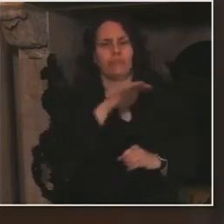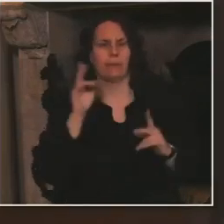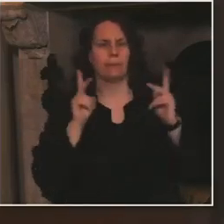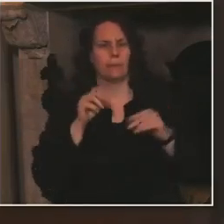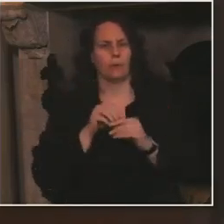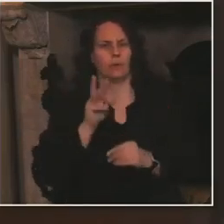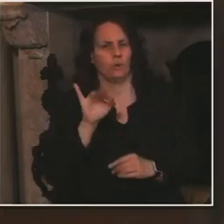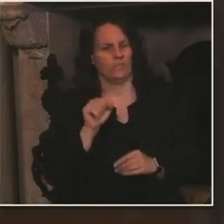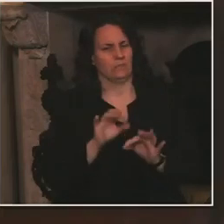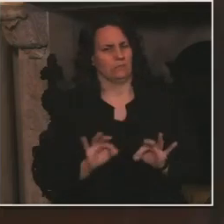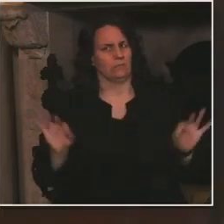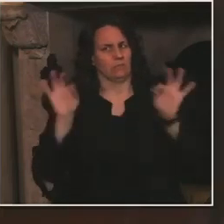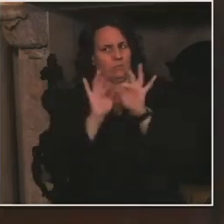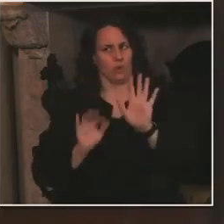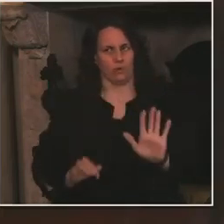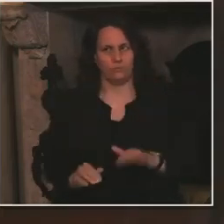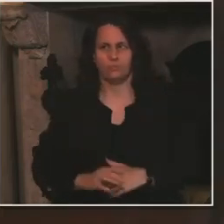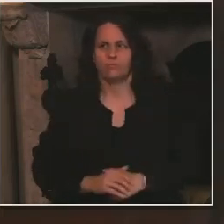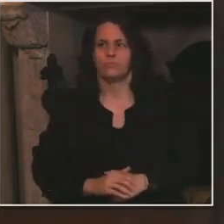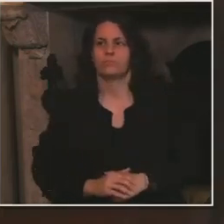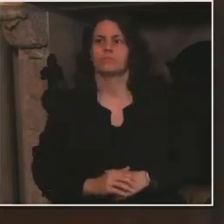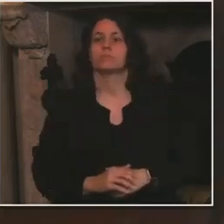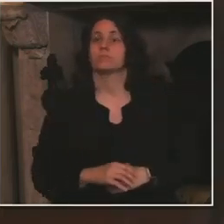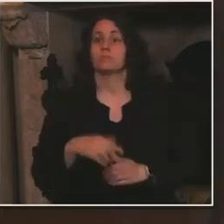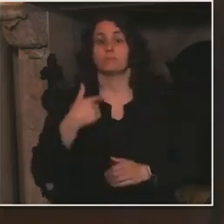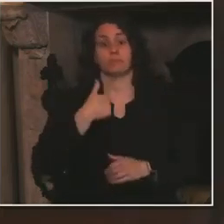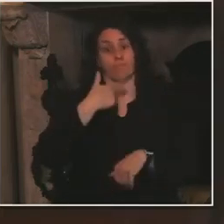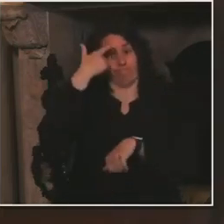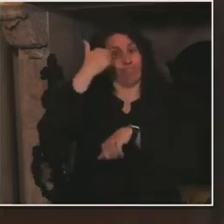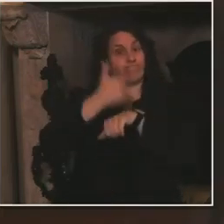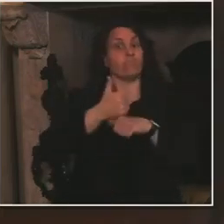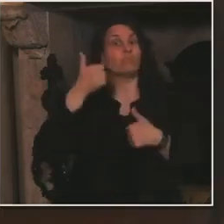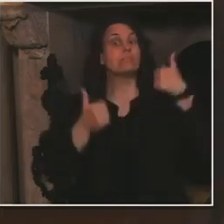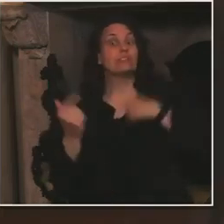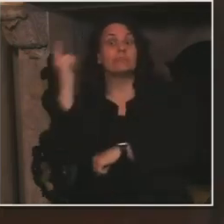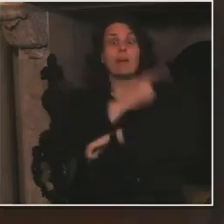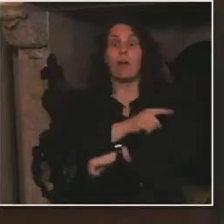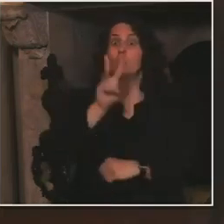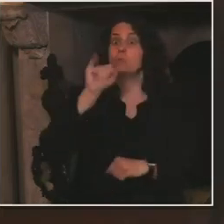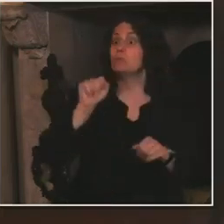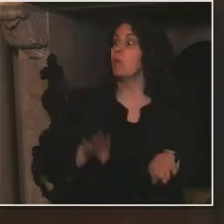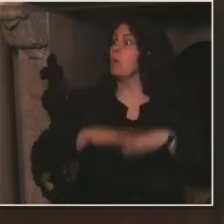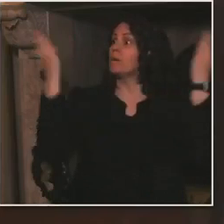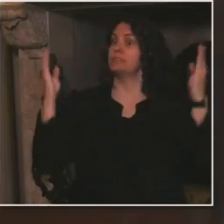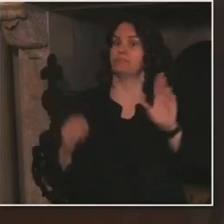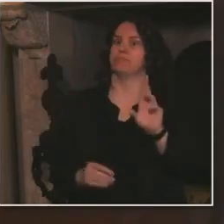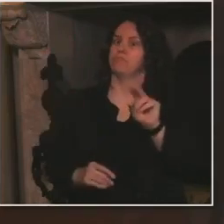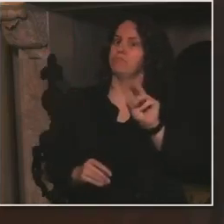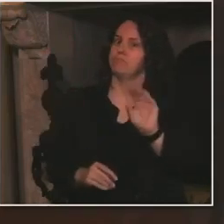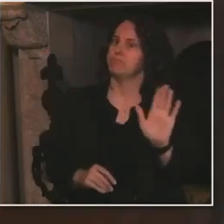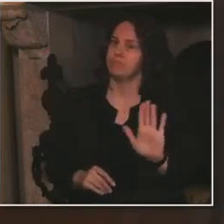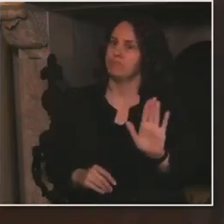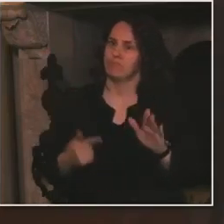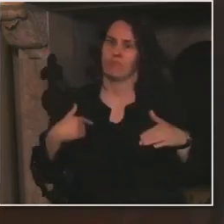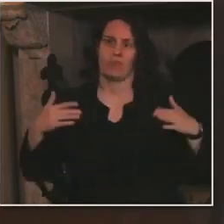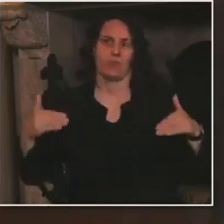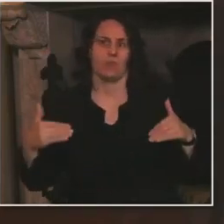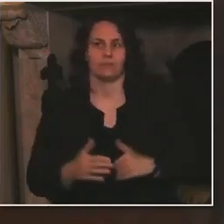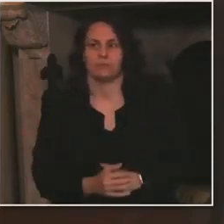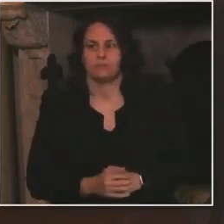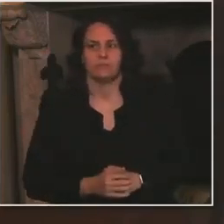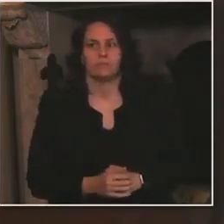is that, especially compared to some of our neighboring states, Wisconsin has a significant number of businesses that have reopened